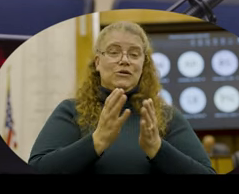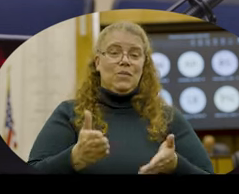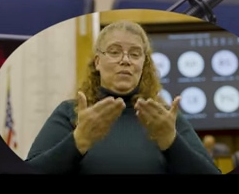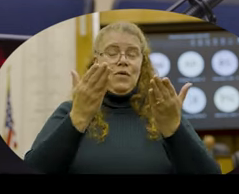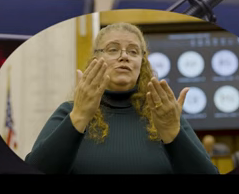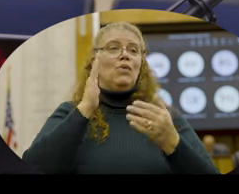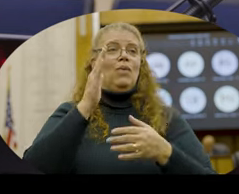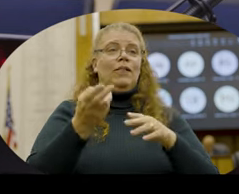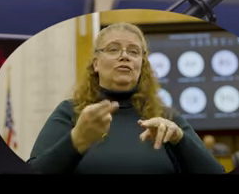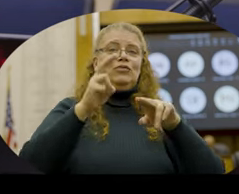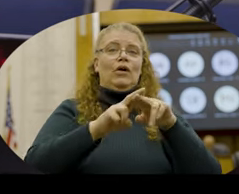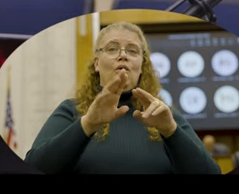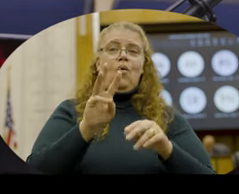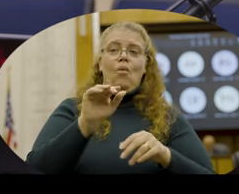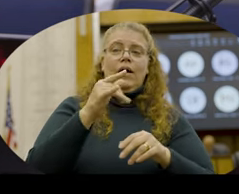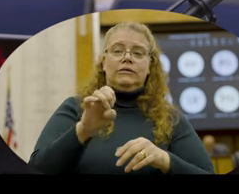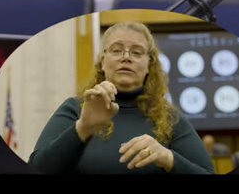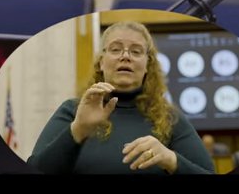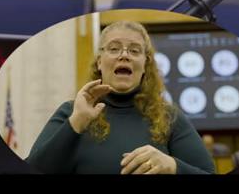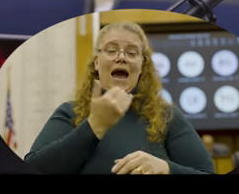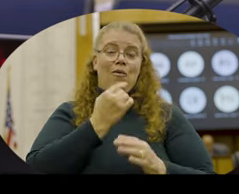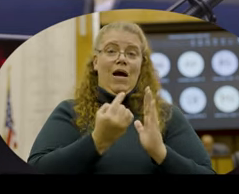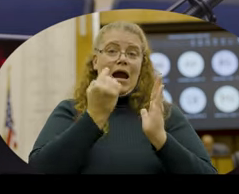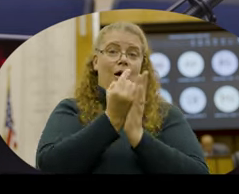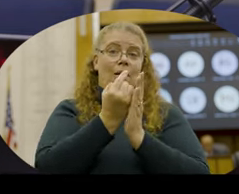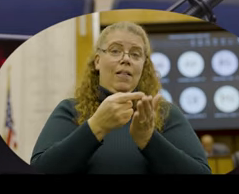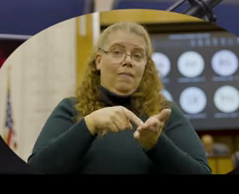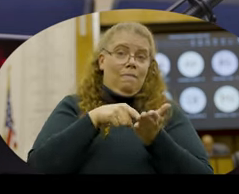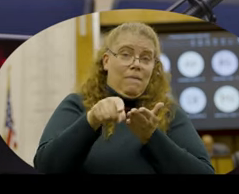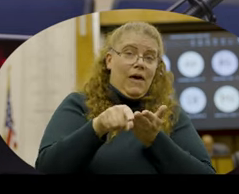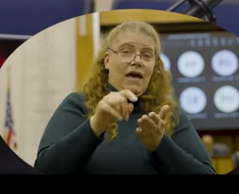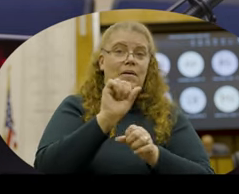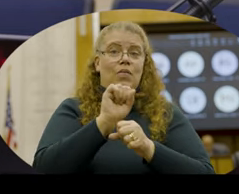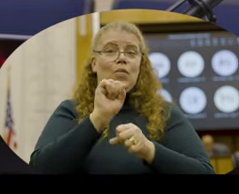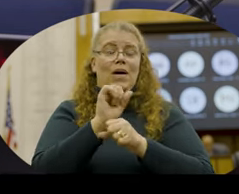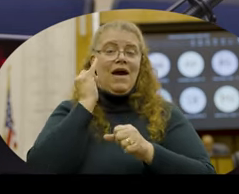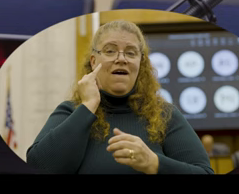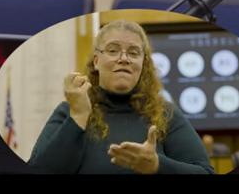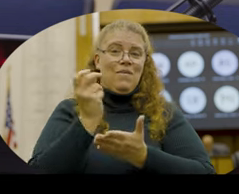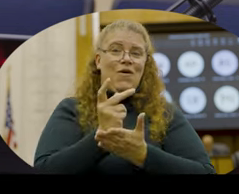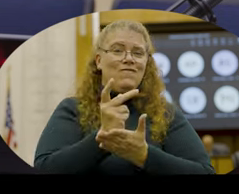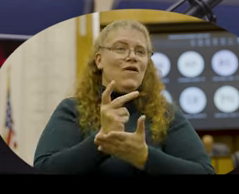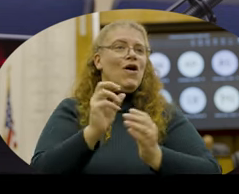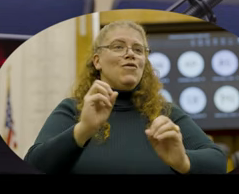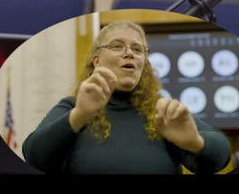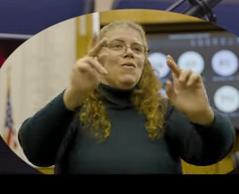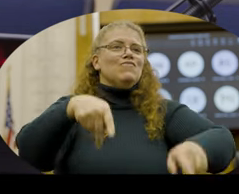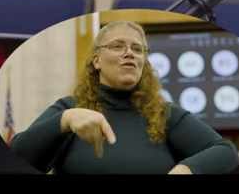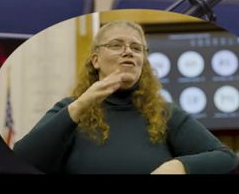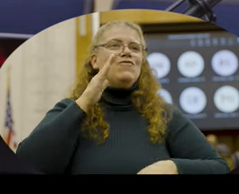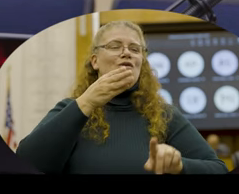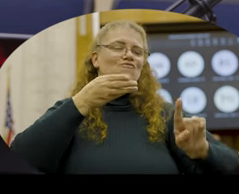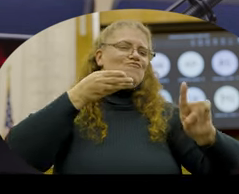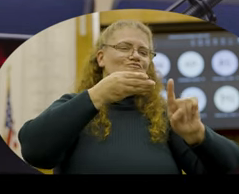The CIP also provides for necessary public safety-related infrastructure improvements, such as $15 million